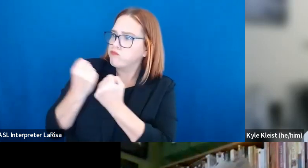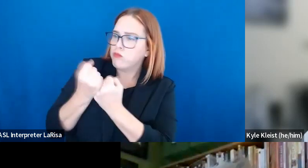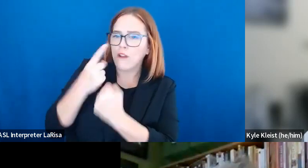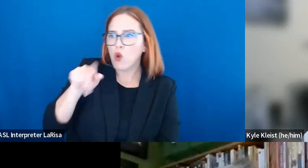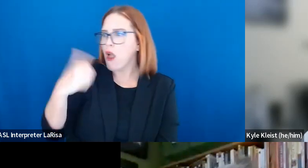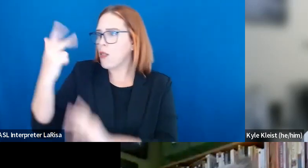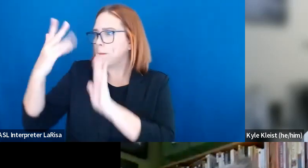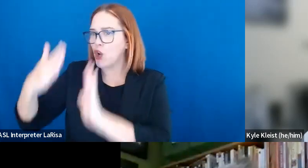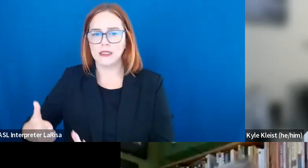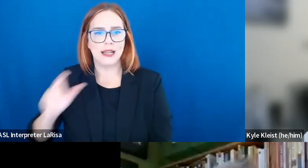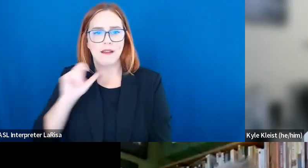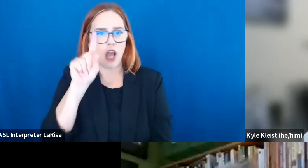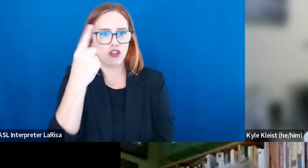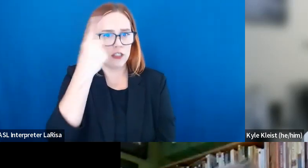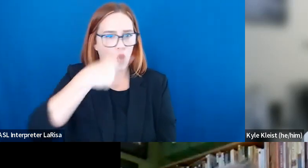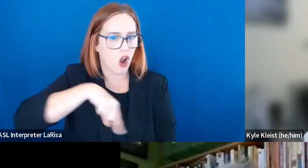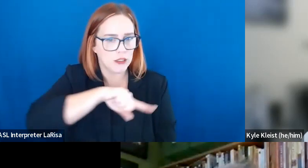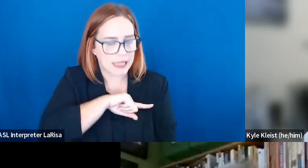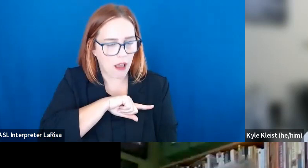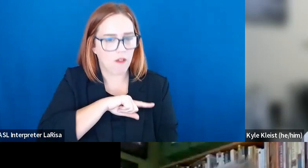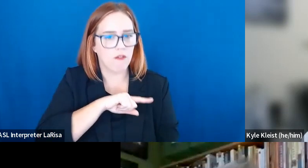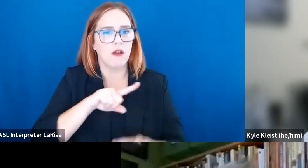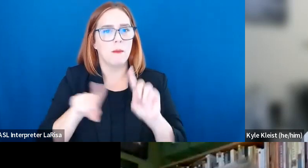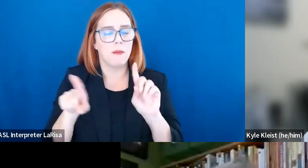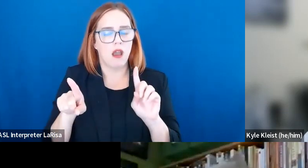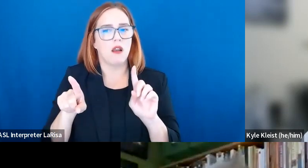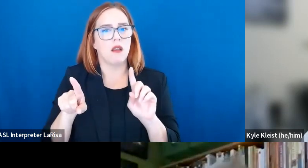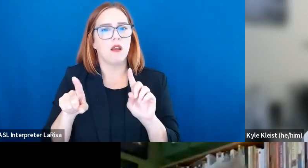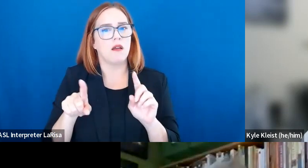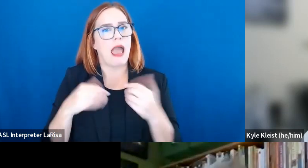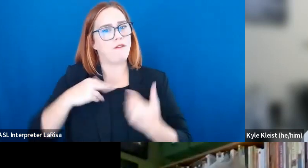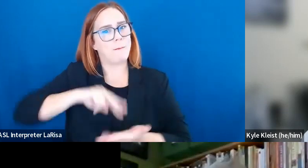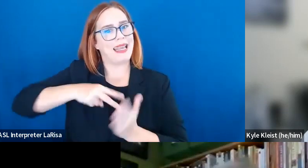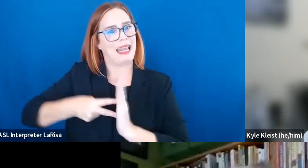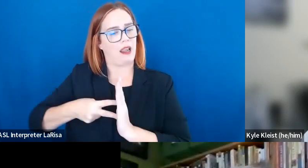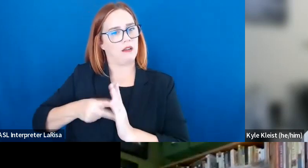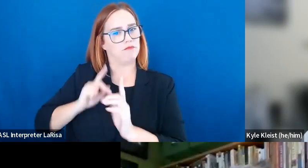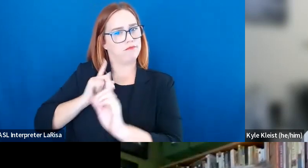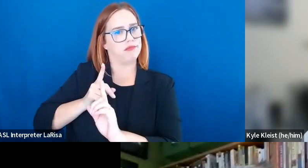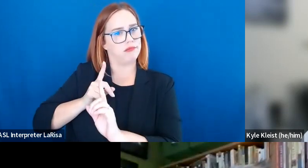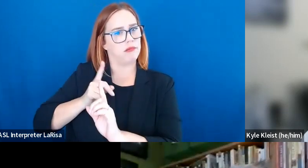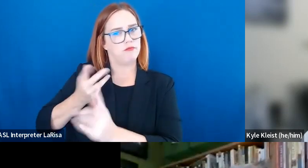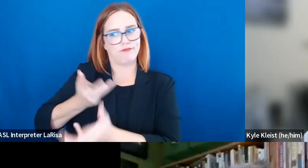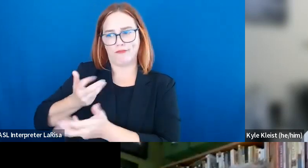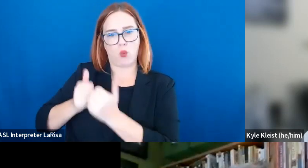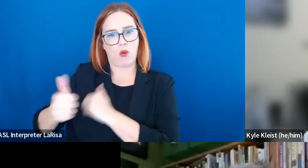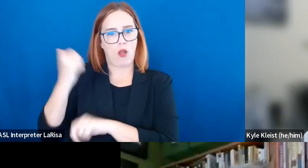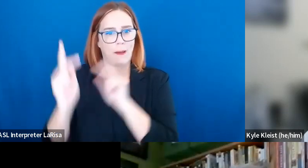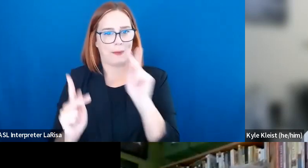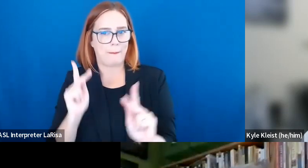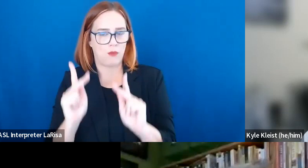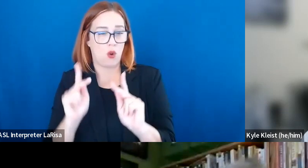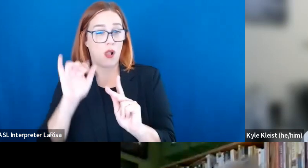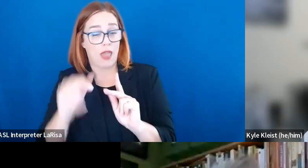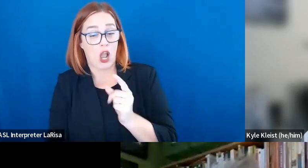really meaningful to share with other people. And that goes back to the comments that we said earlier about